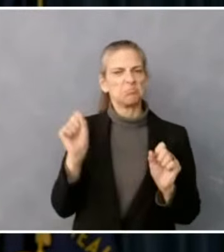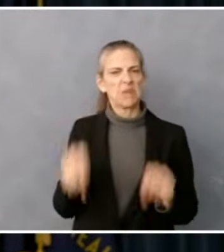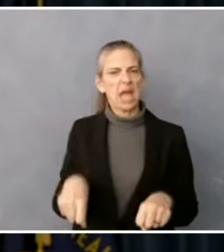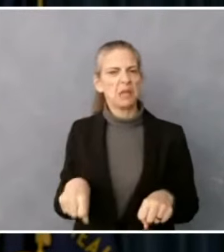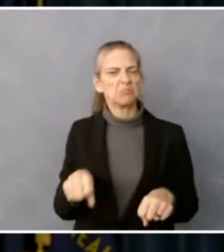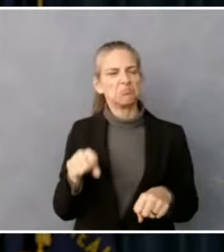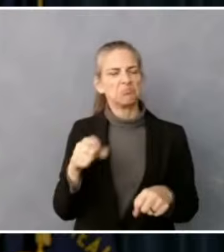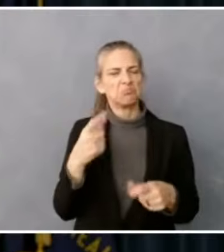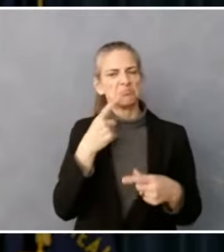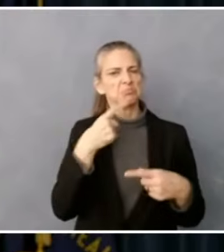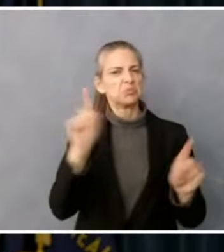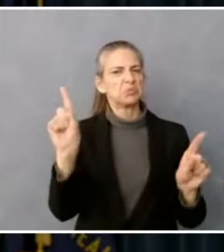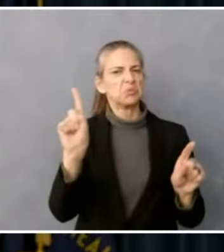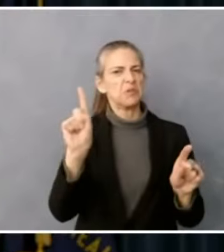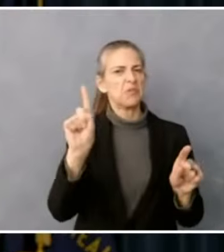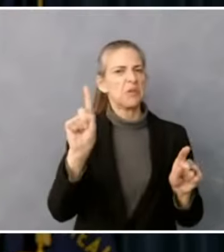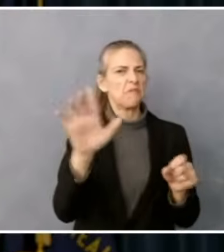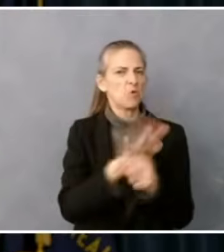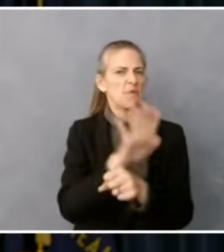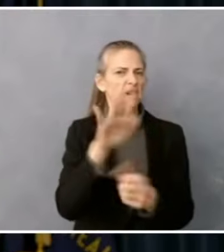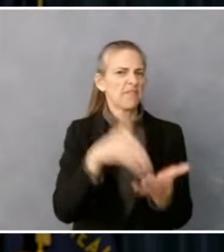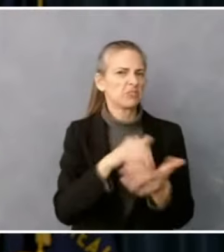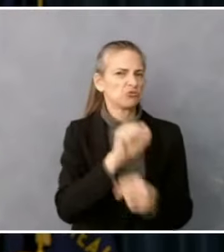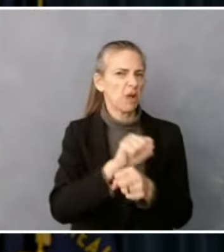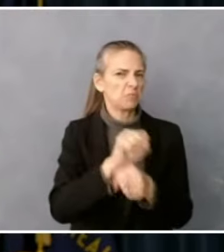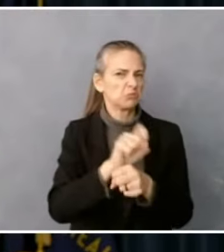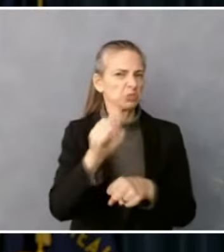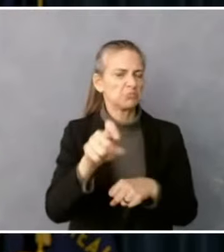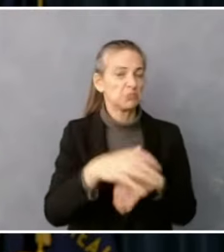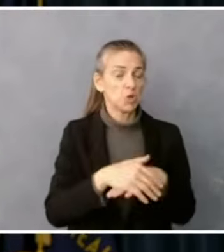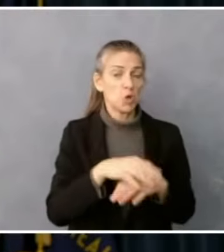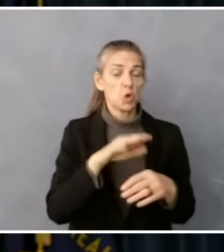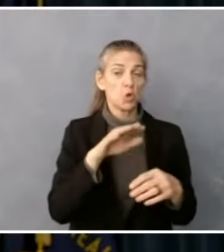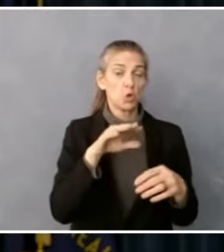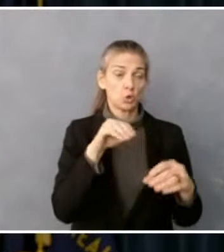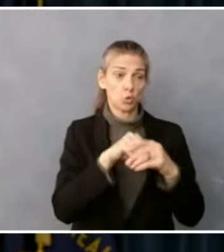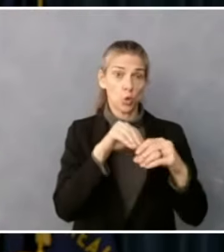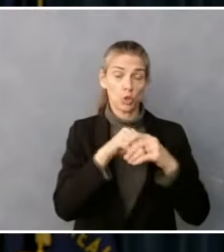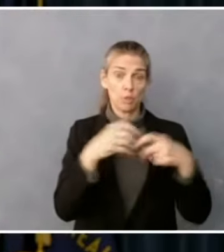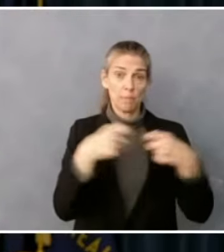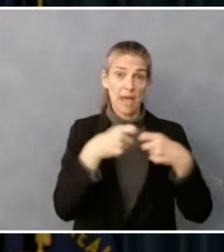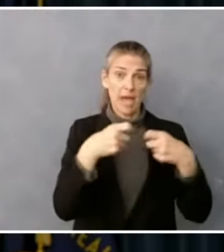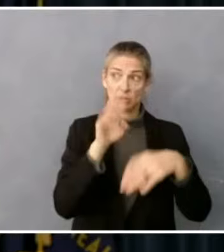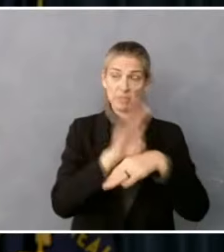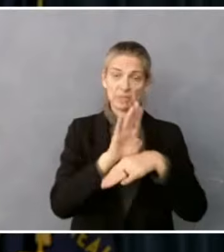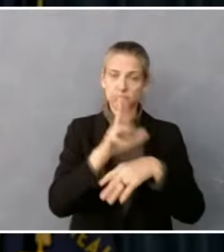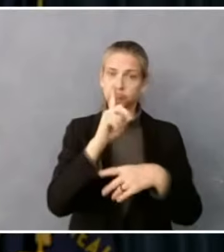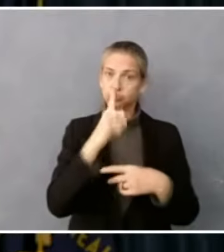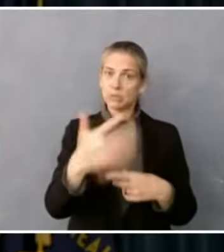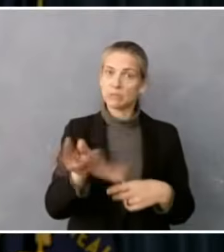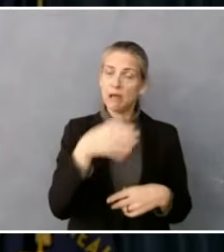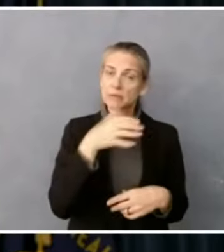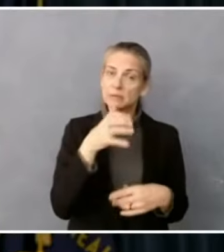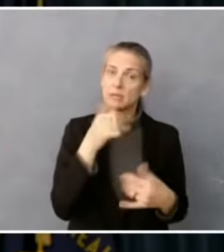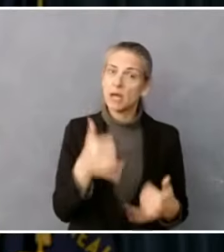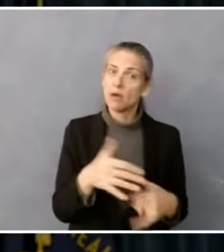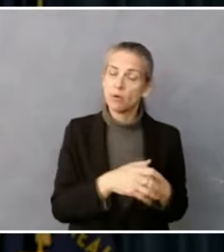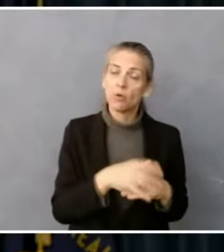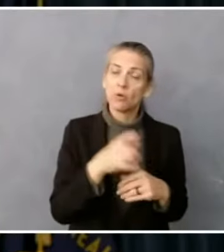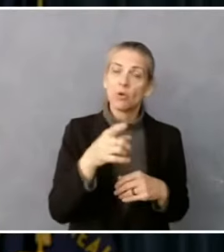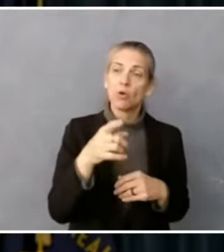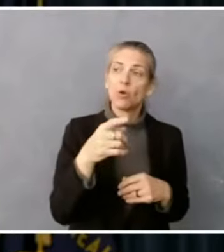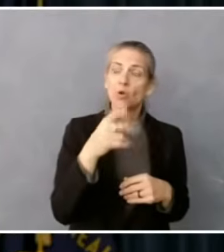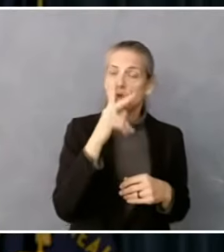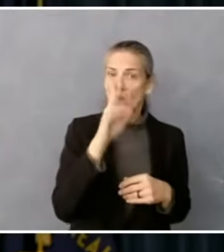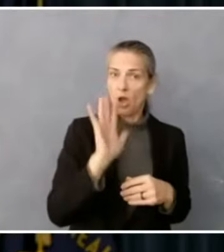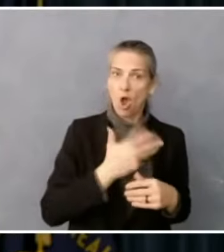full 5,000 jobs. The storage battery industry right now is really hot. And when you think about our grid across the